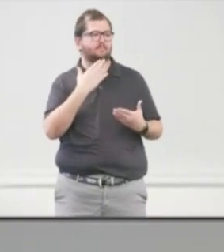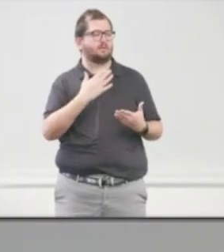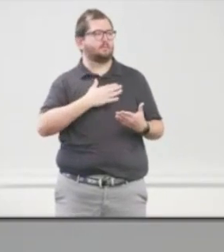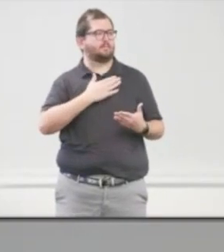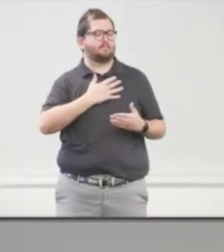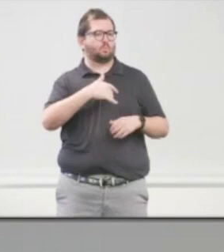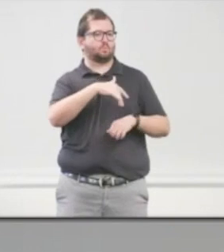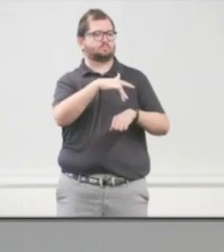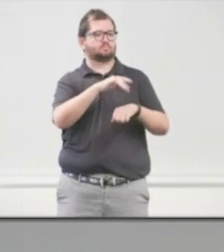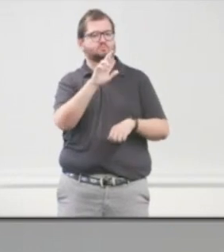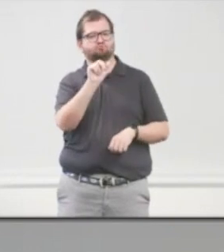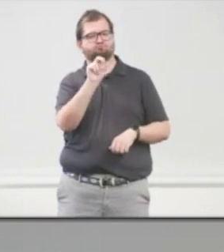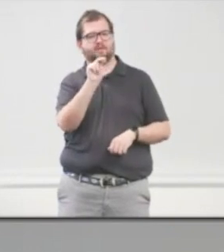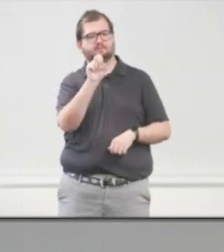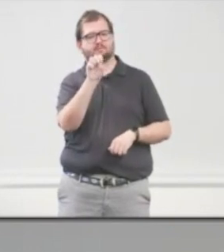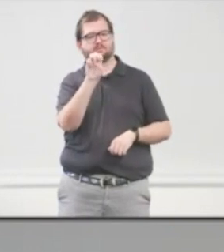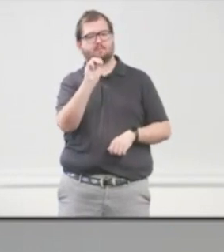ransomware. Everyone know what ransomware is?